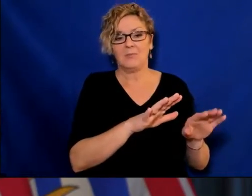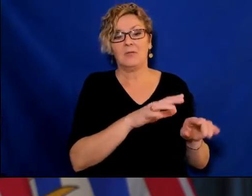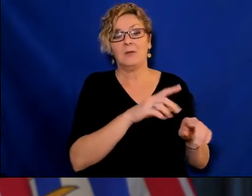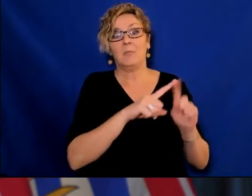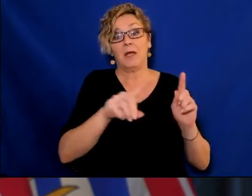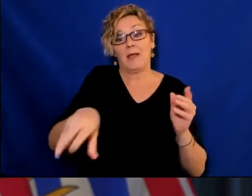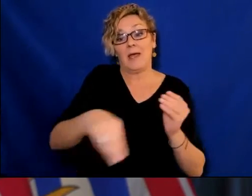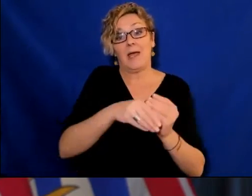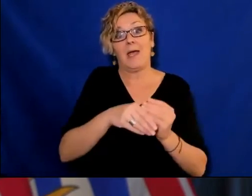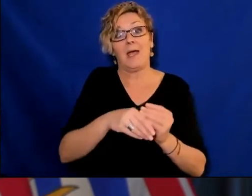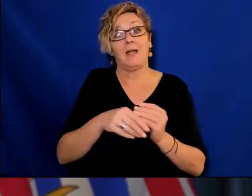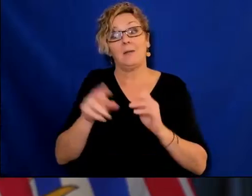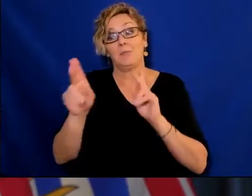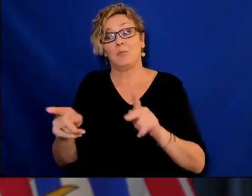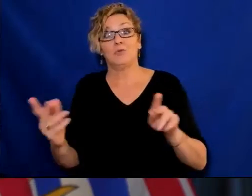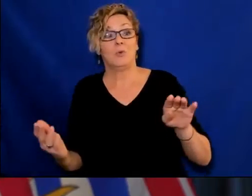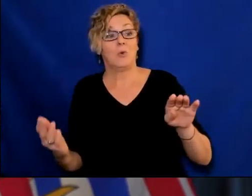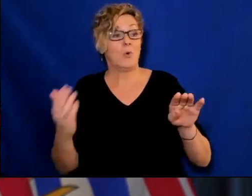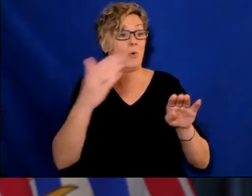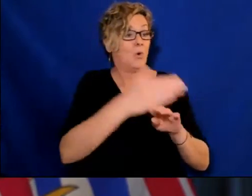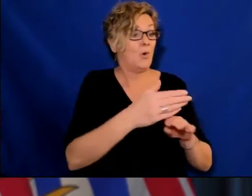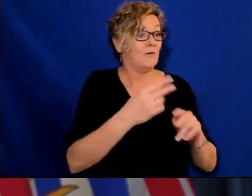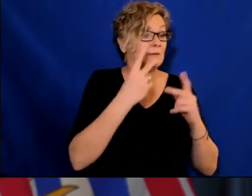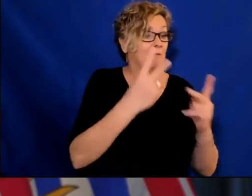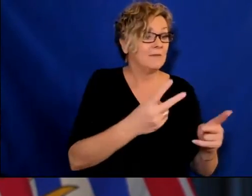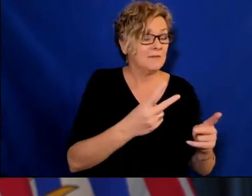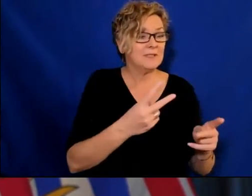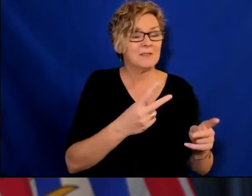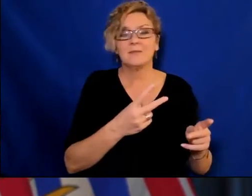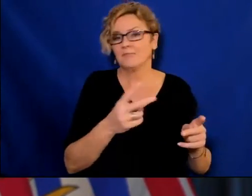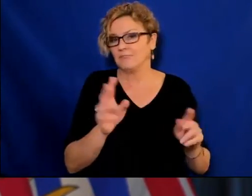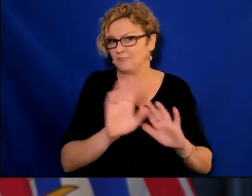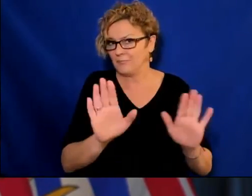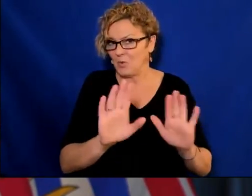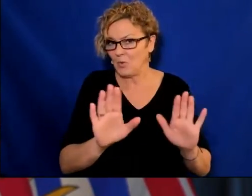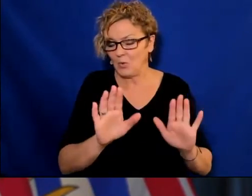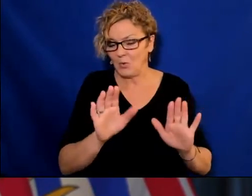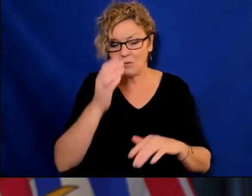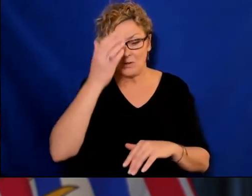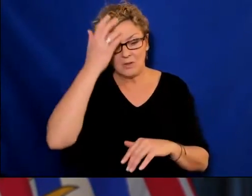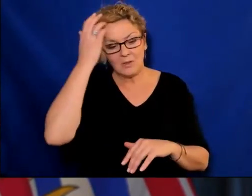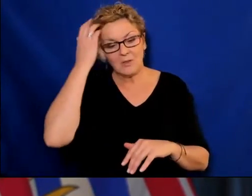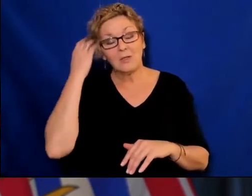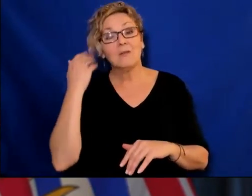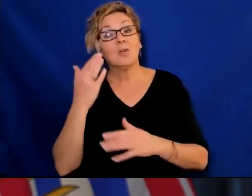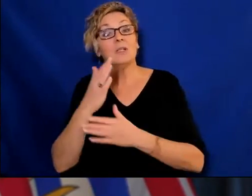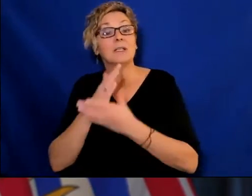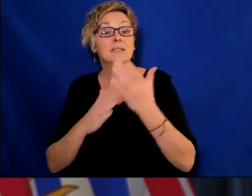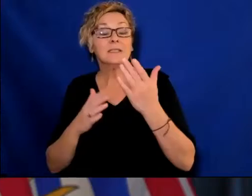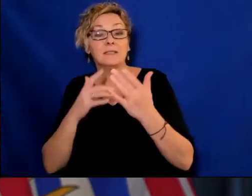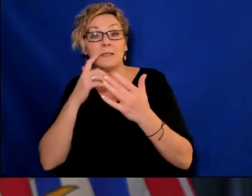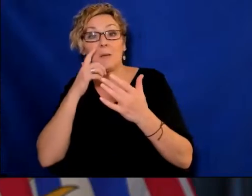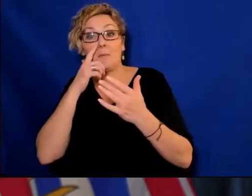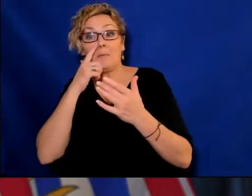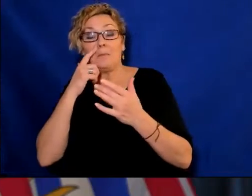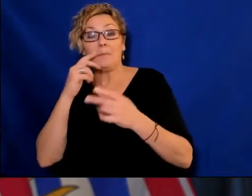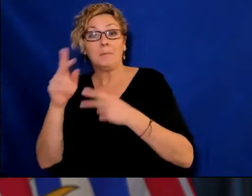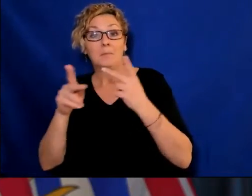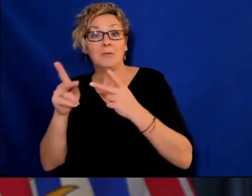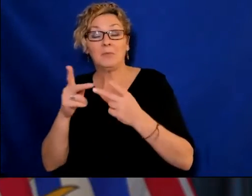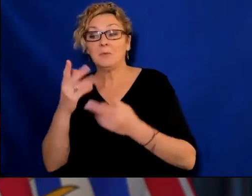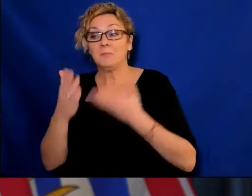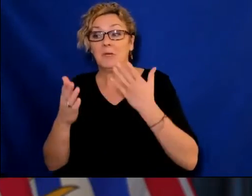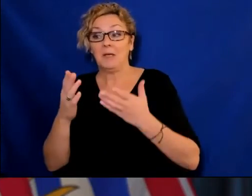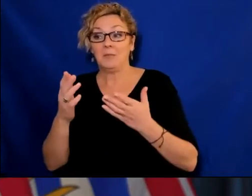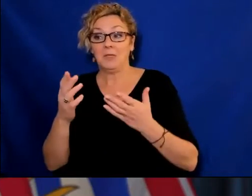may, who have children who live with both parents, that may be two families. Right now, that is the focus. In